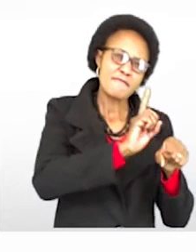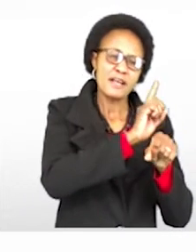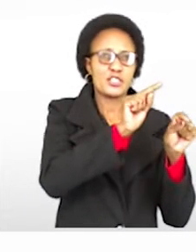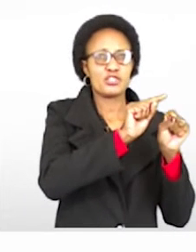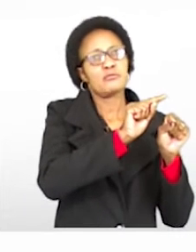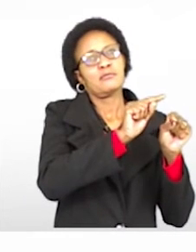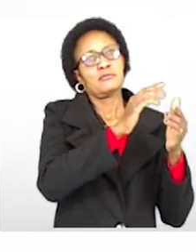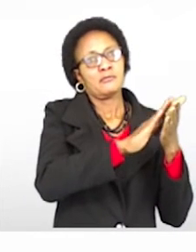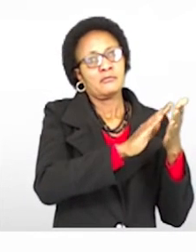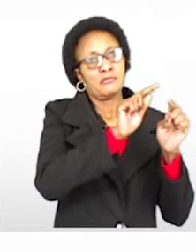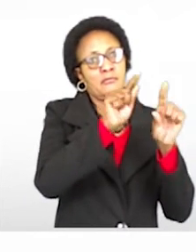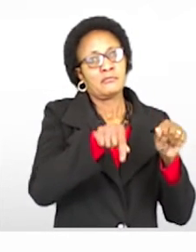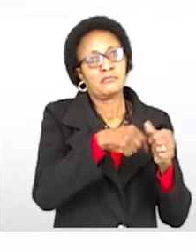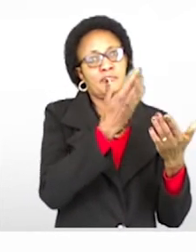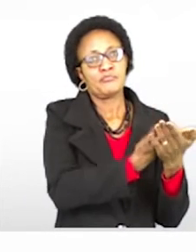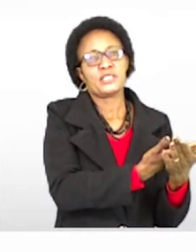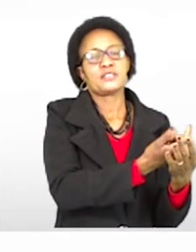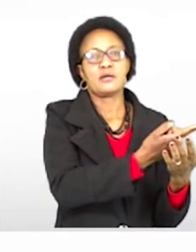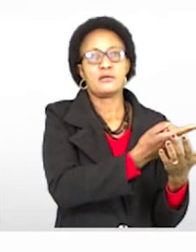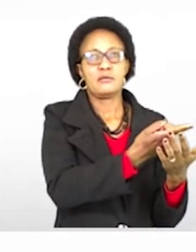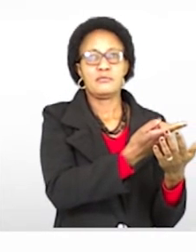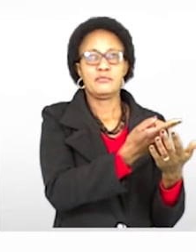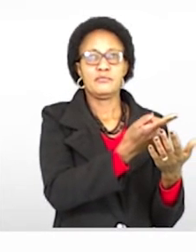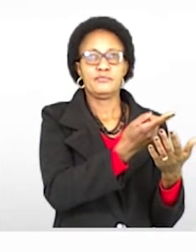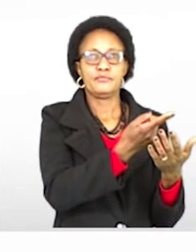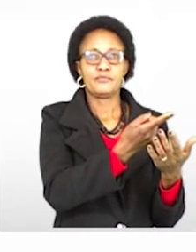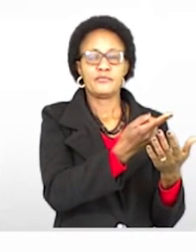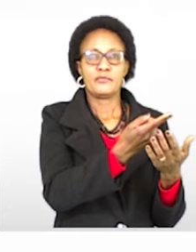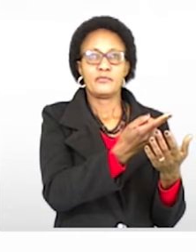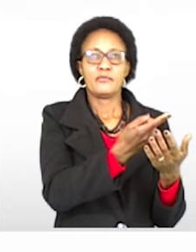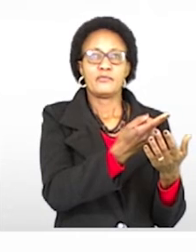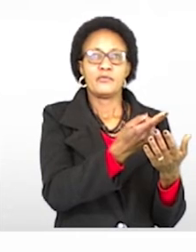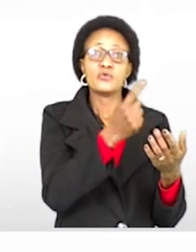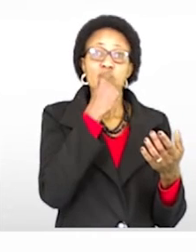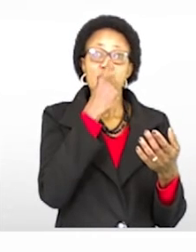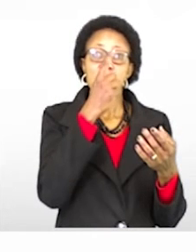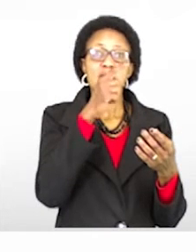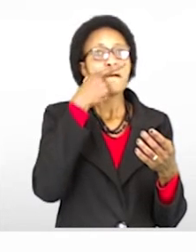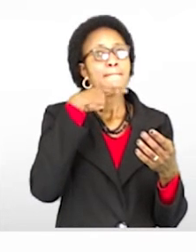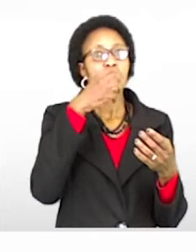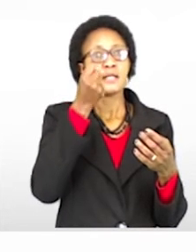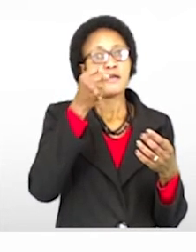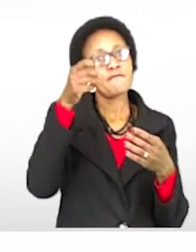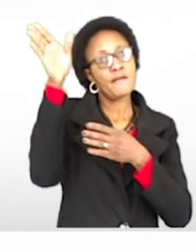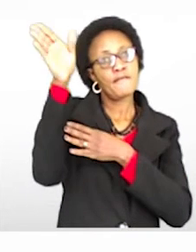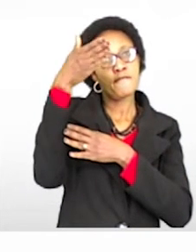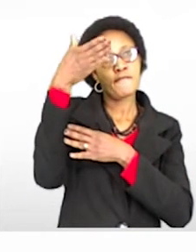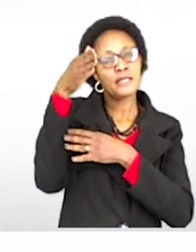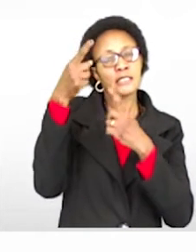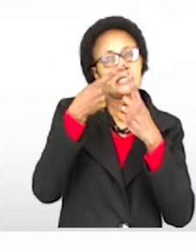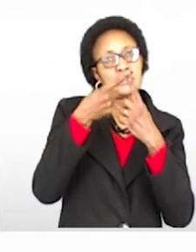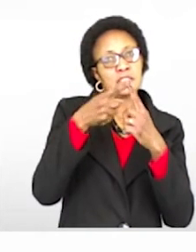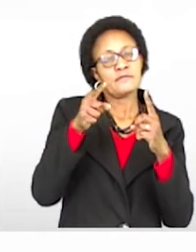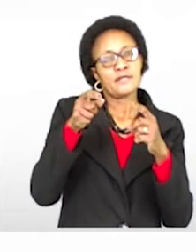a flag and he's got them at different positions. Your job is to find the flag that matches,